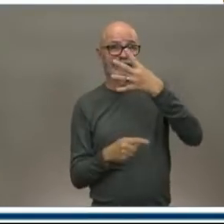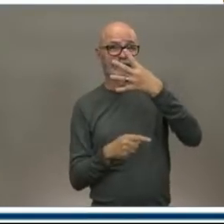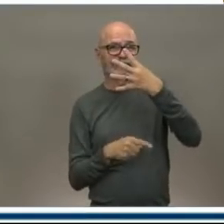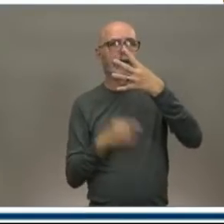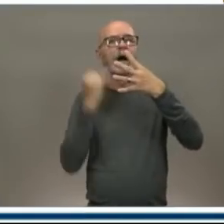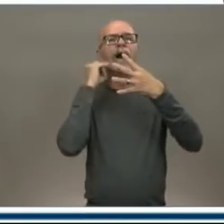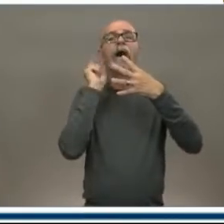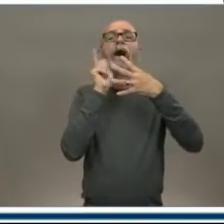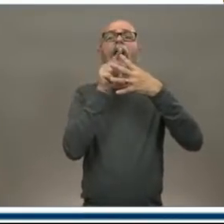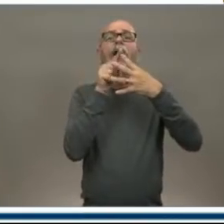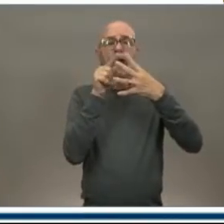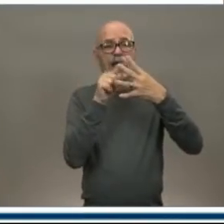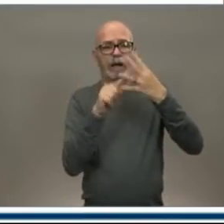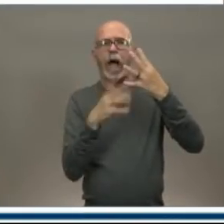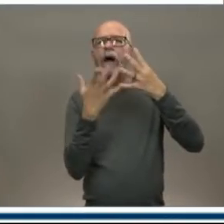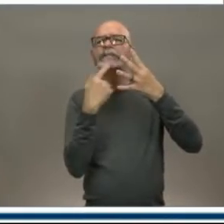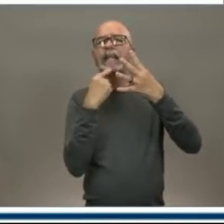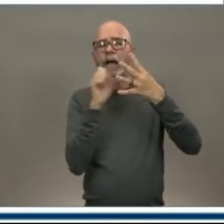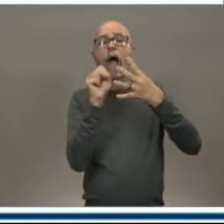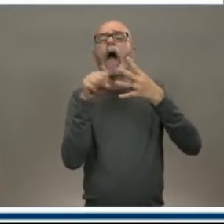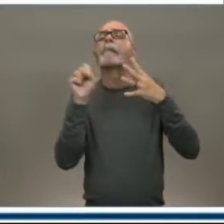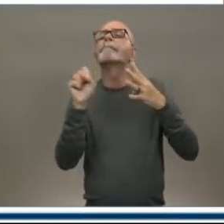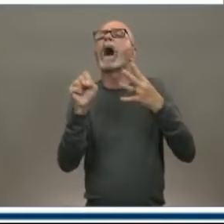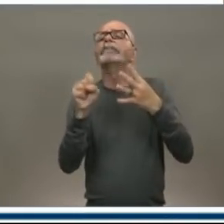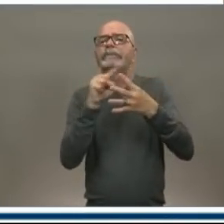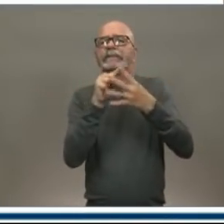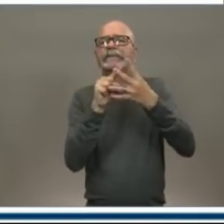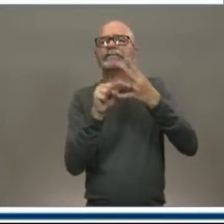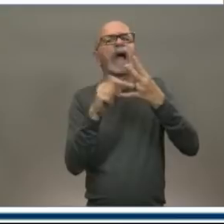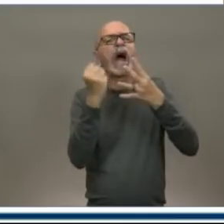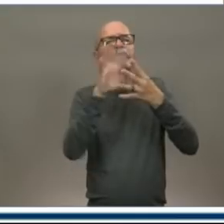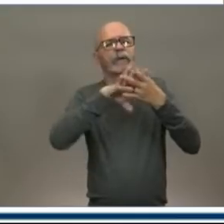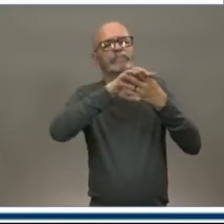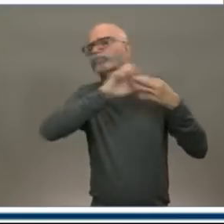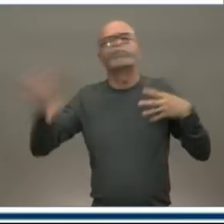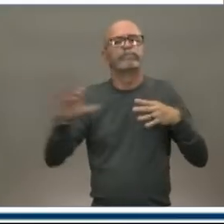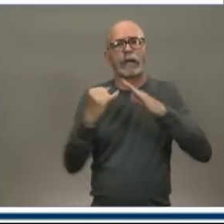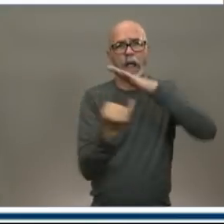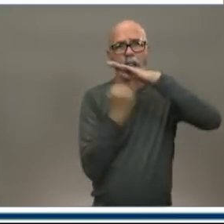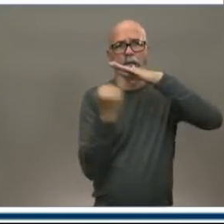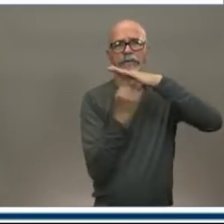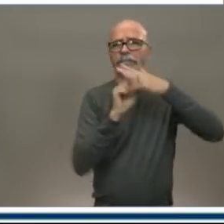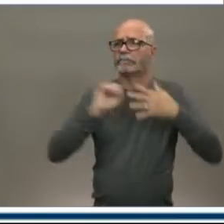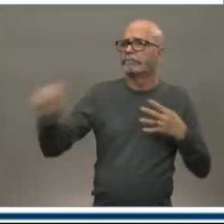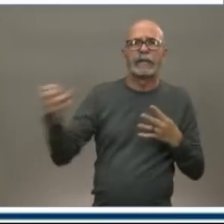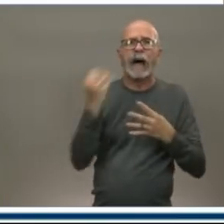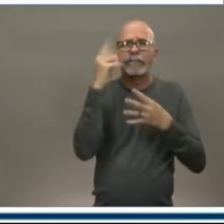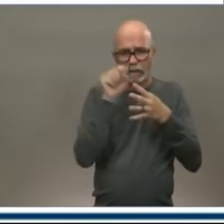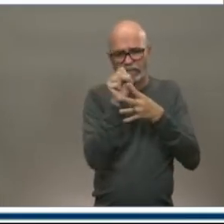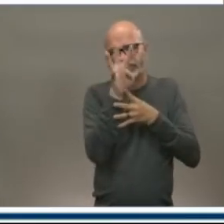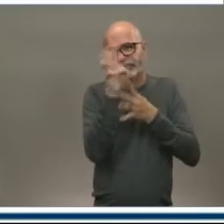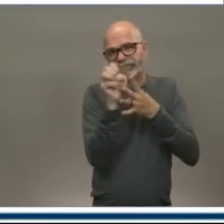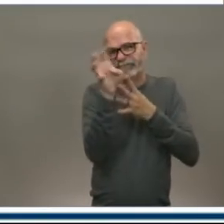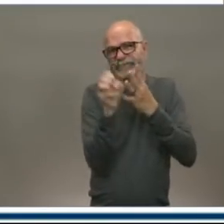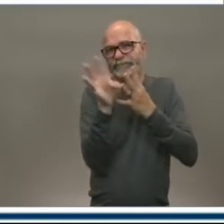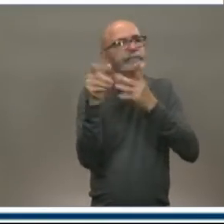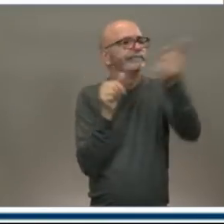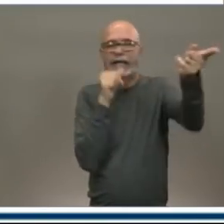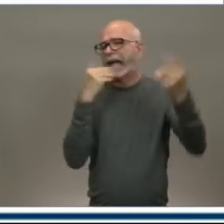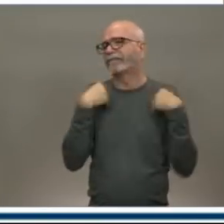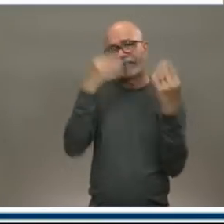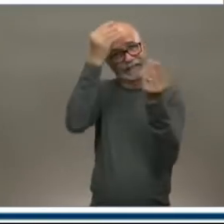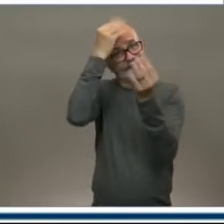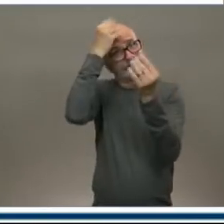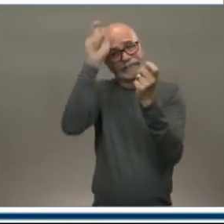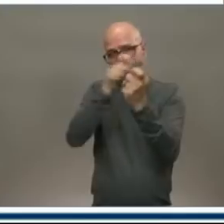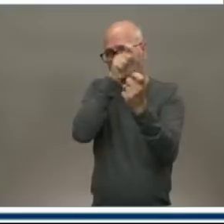cases? I haven't. That changes as on a regular basis. I don't have those exact numbers because as public health